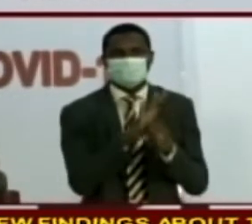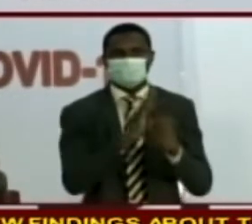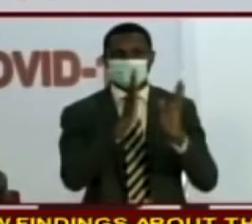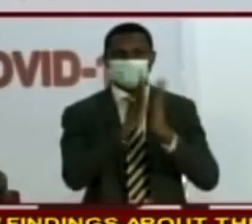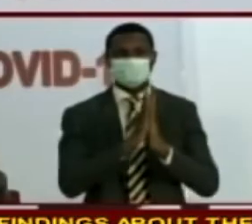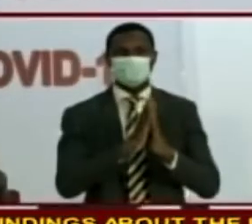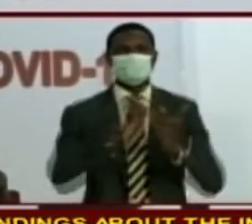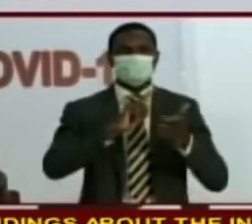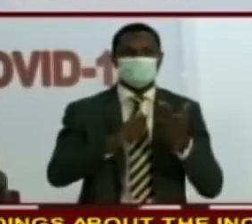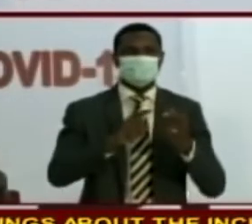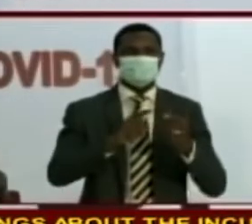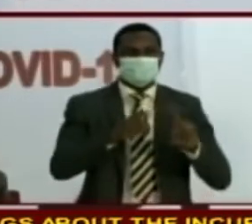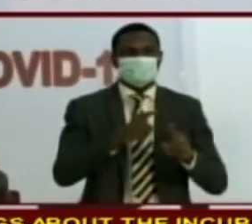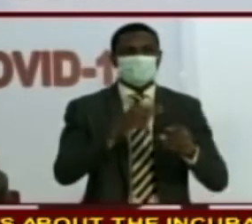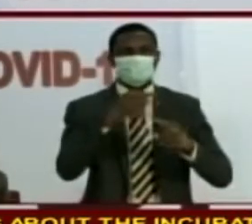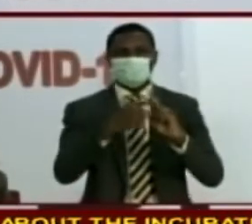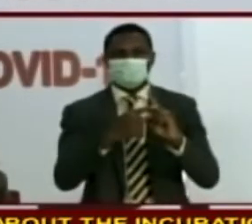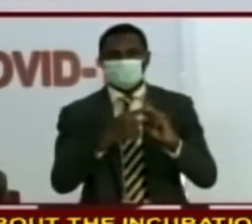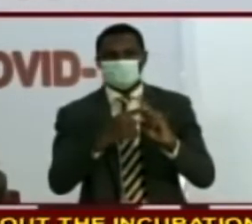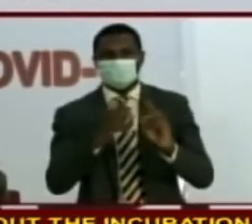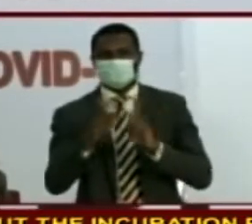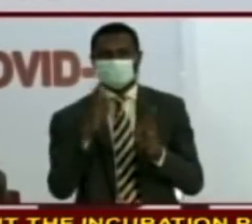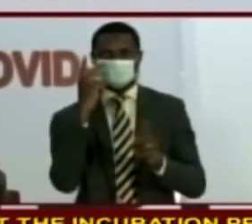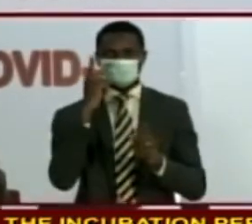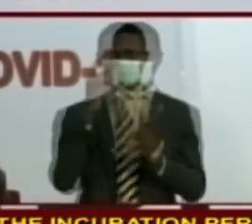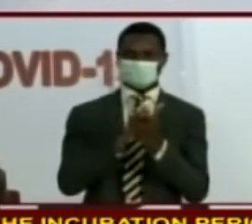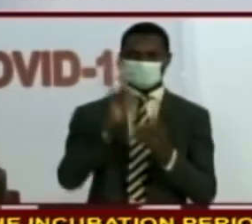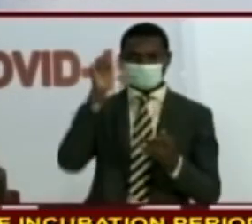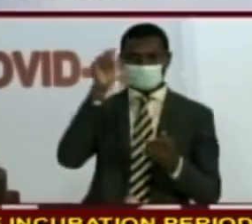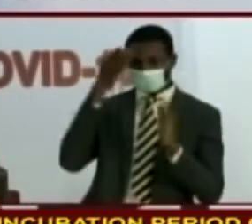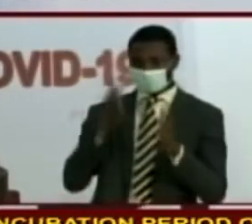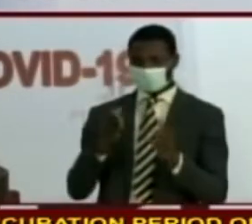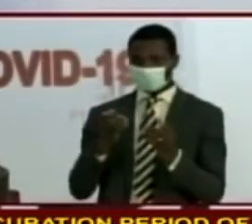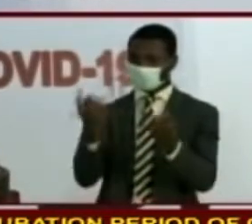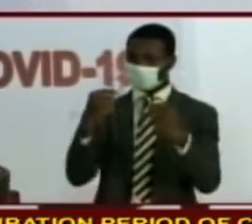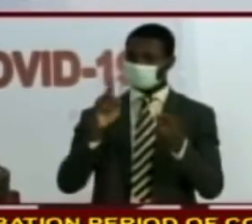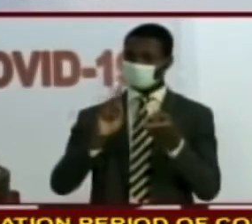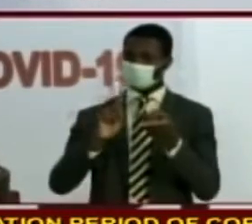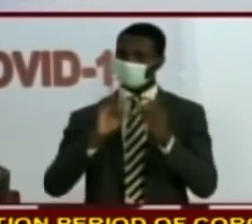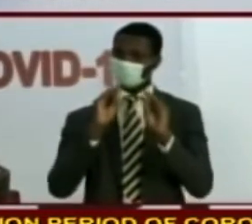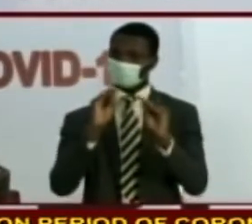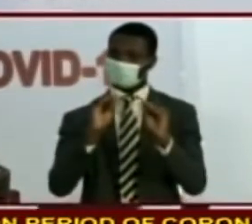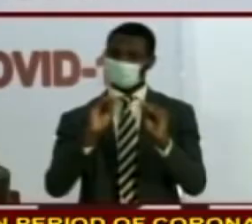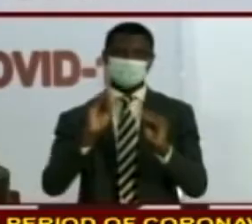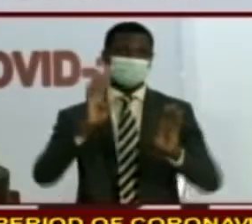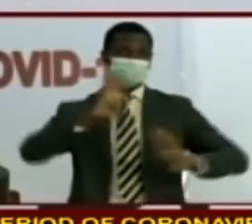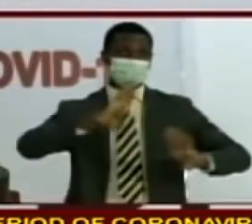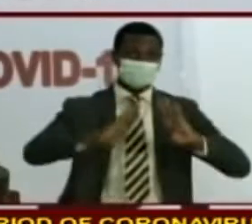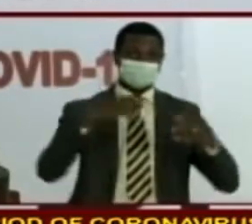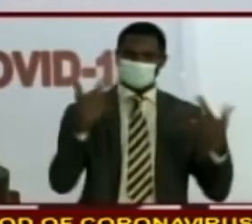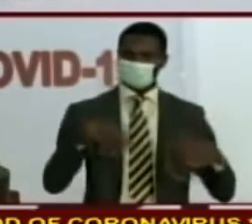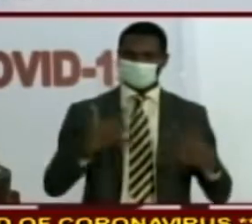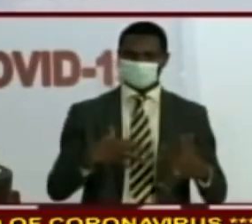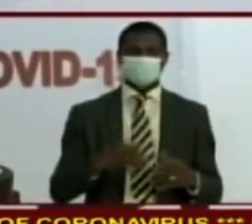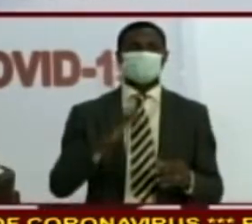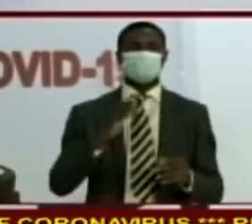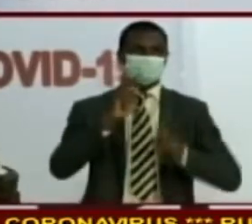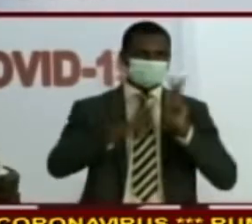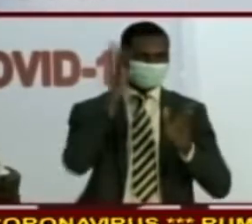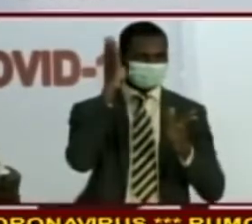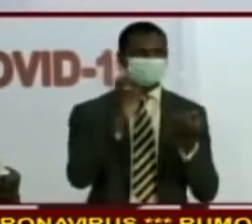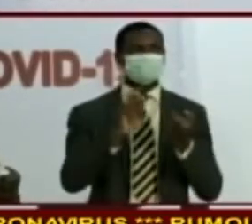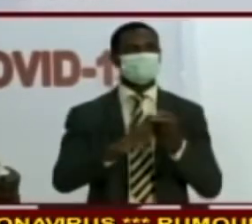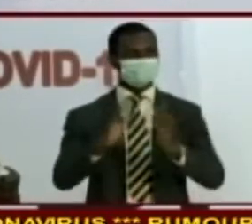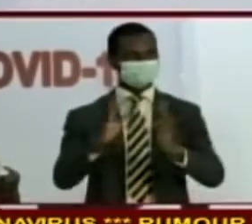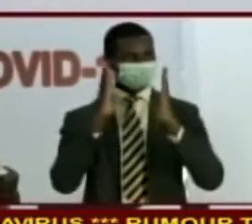alone inspires other people to come learn. And the monitoring we did of Abia State did not even come from Abia State. It was